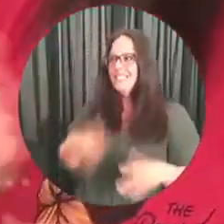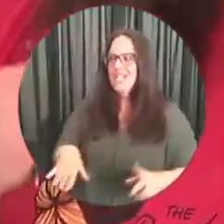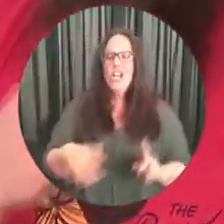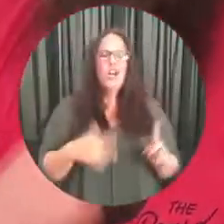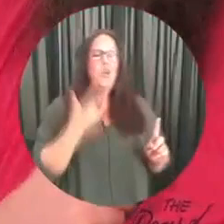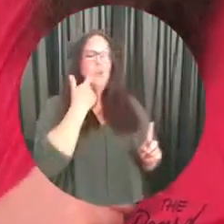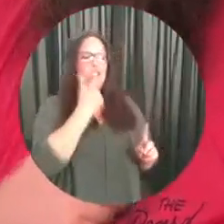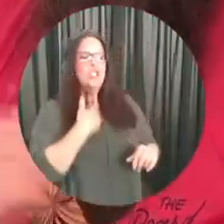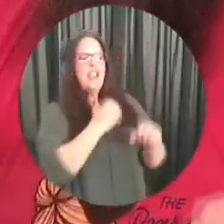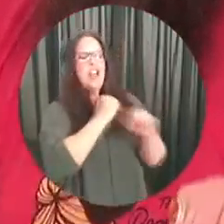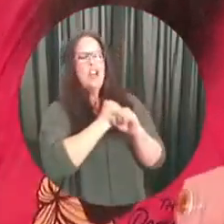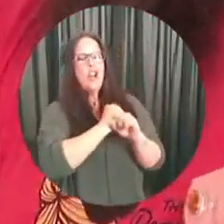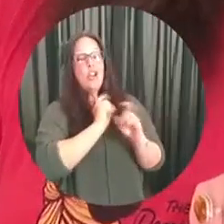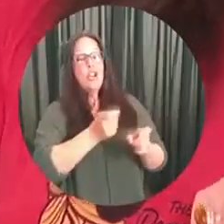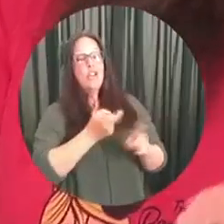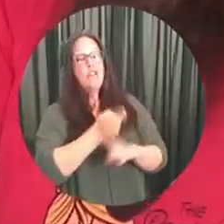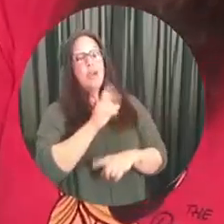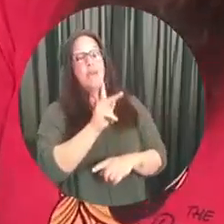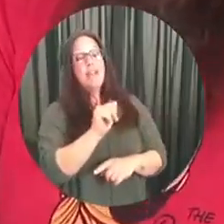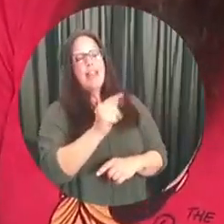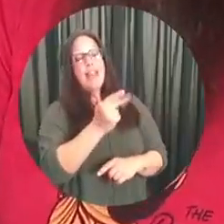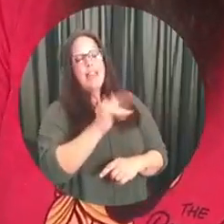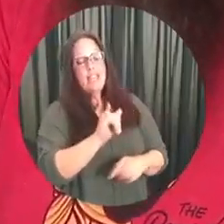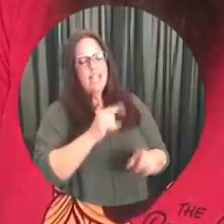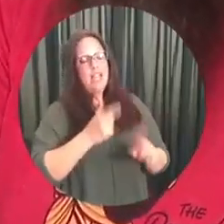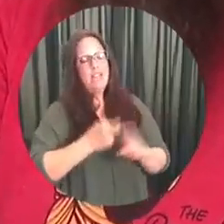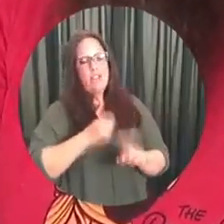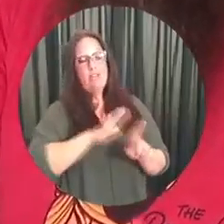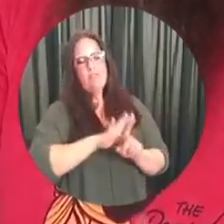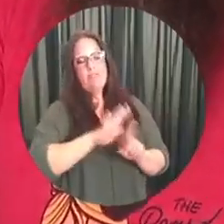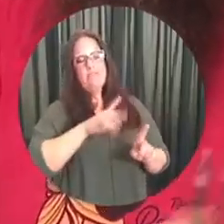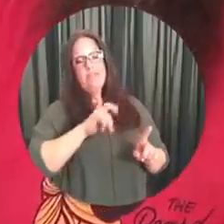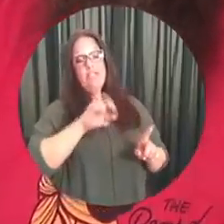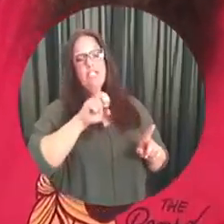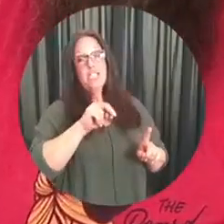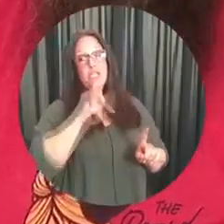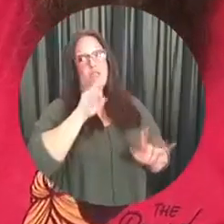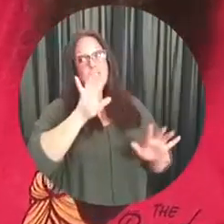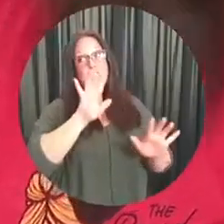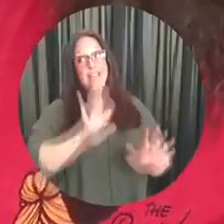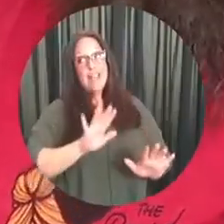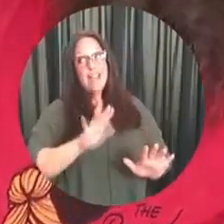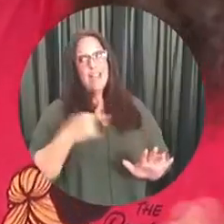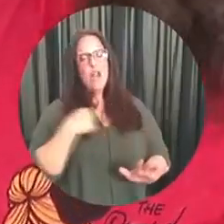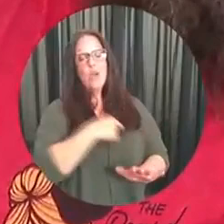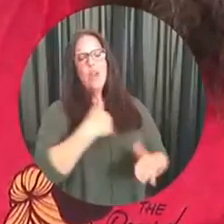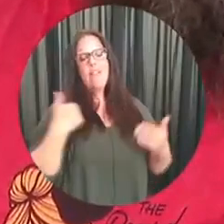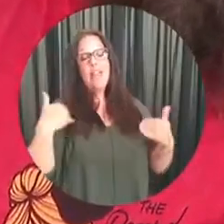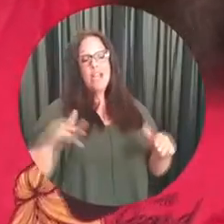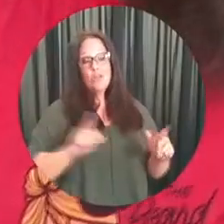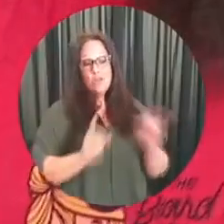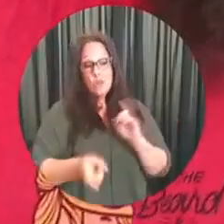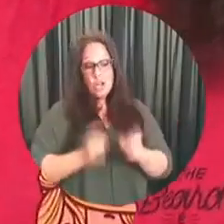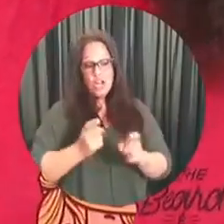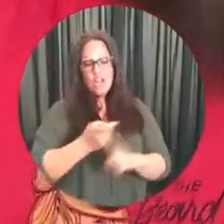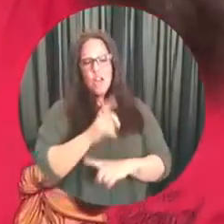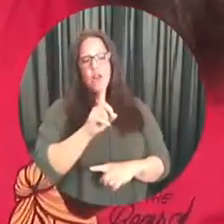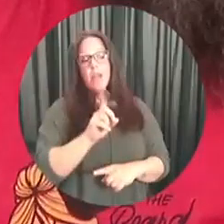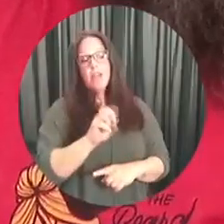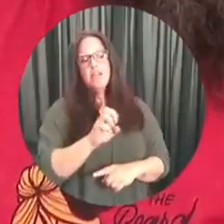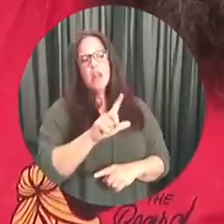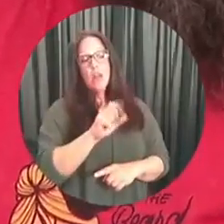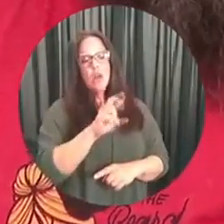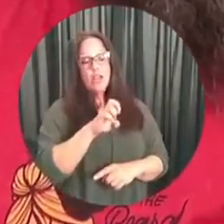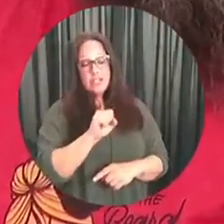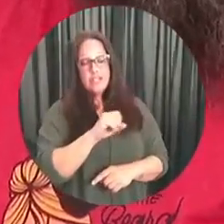from Kathy Piles for Kirsten as well, which is really exciting. We have angel donations from Dolores Gubert and